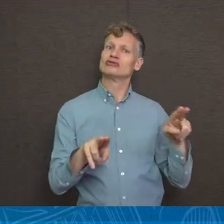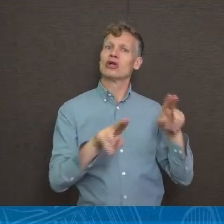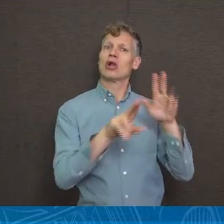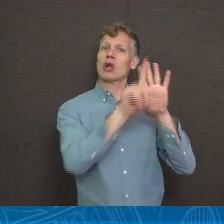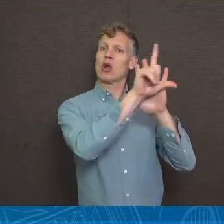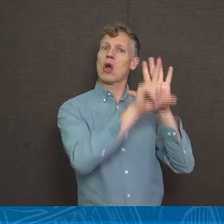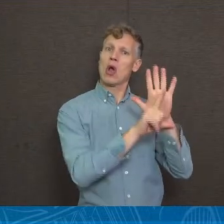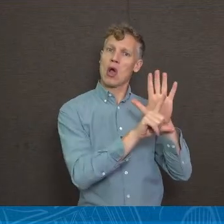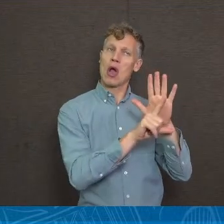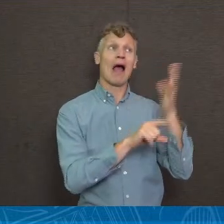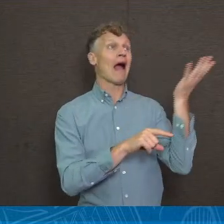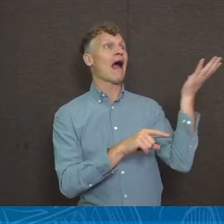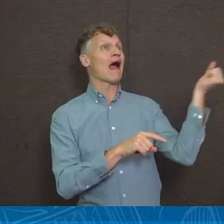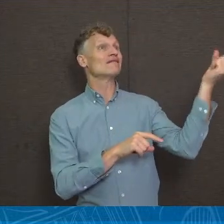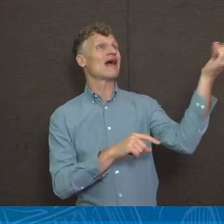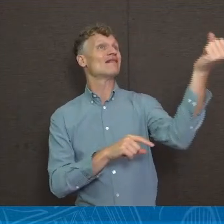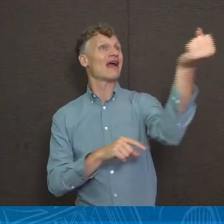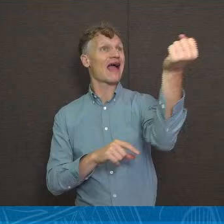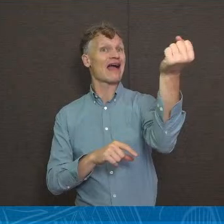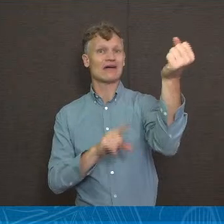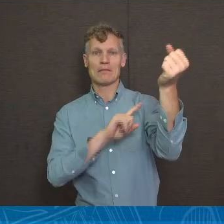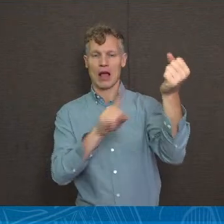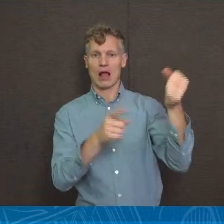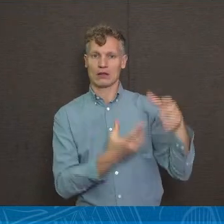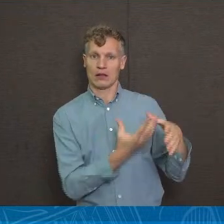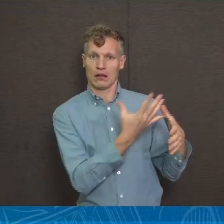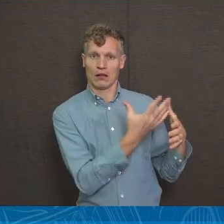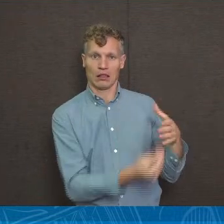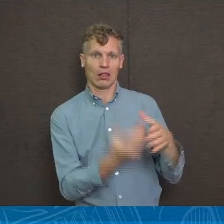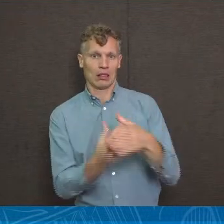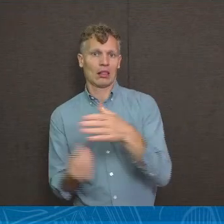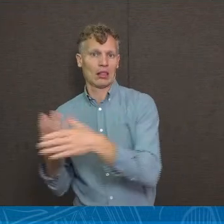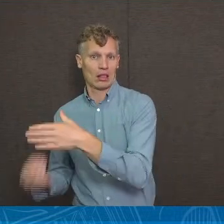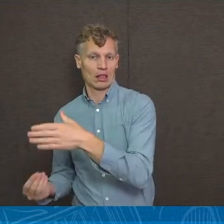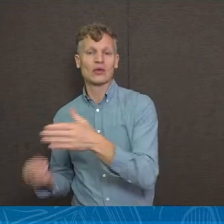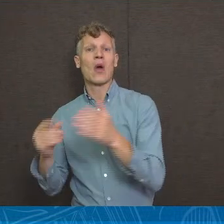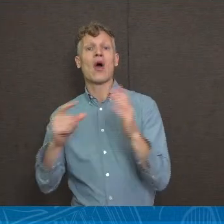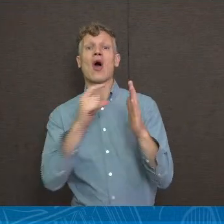So if we look to the legal frameworks where we find the